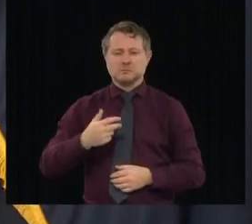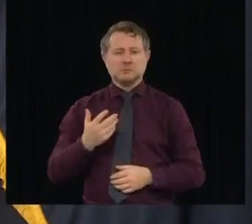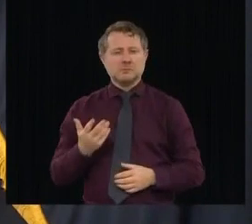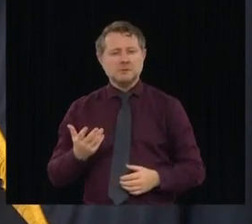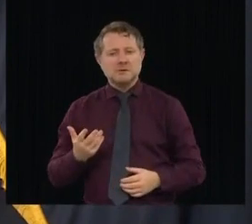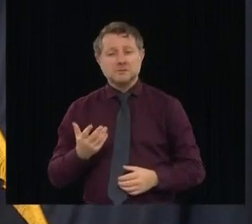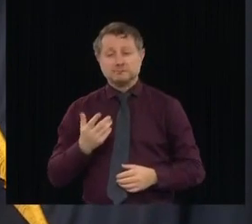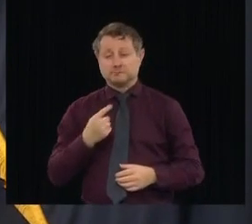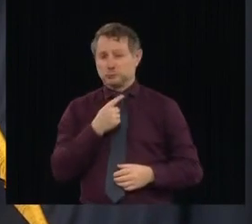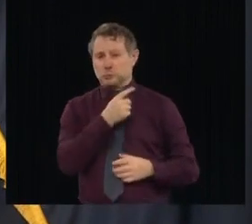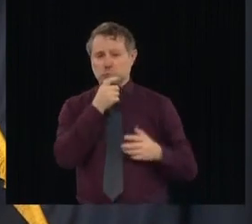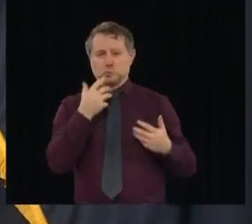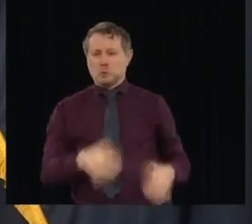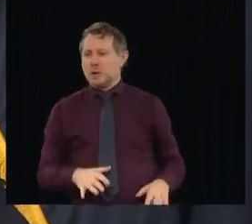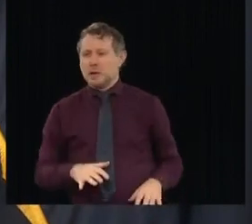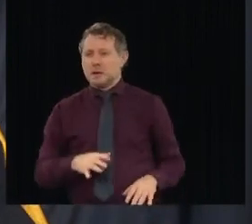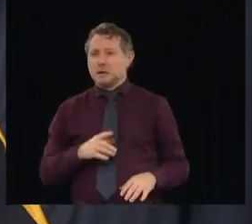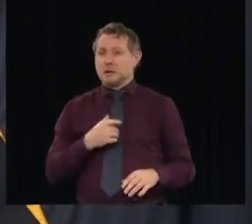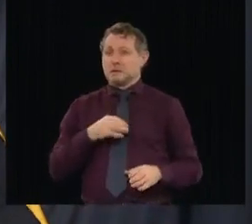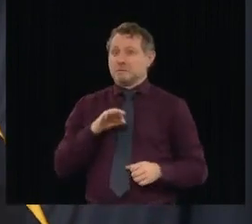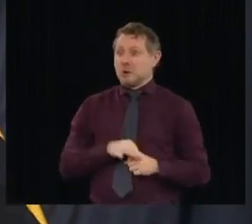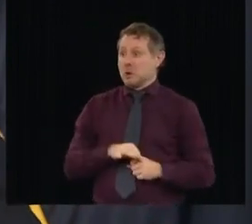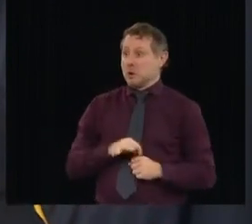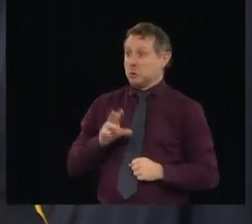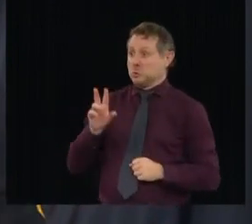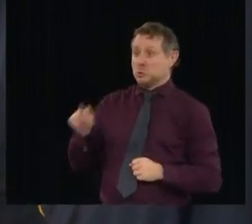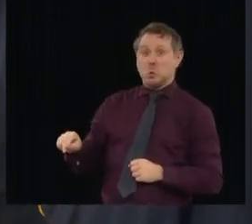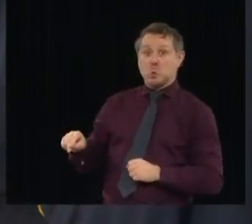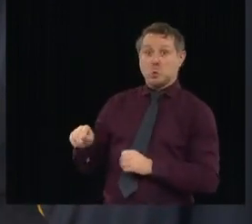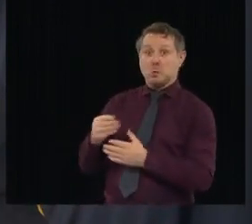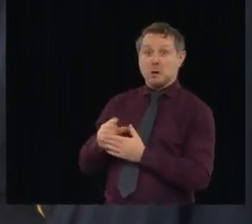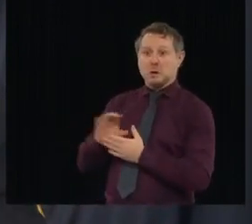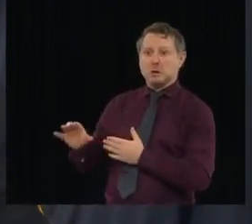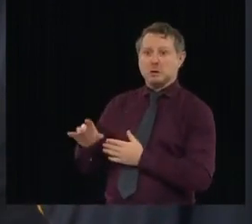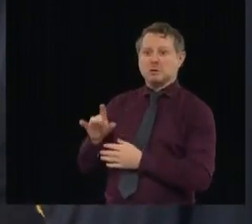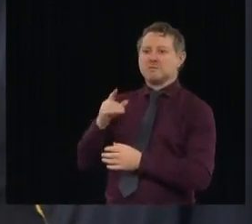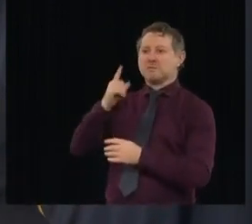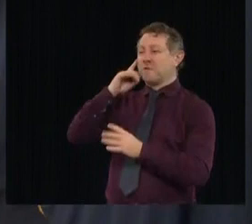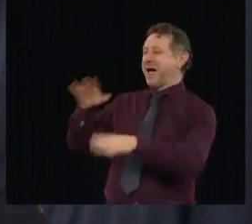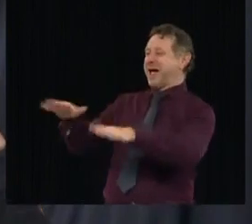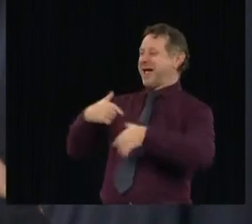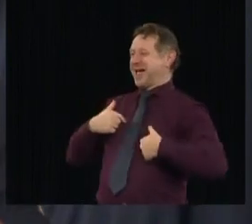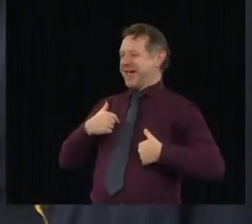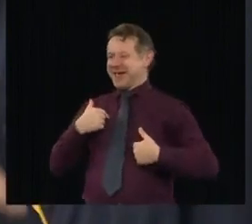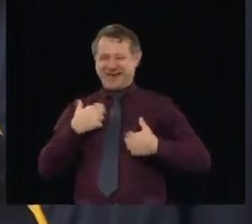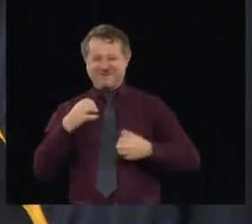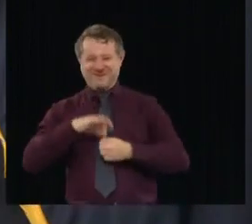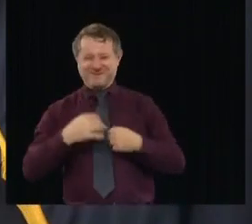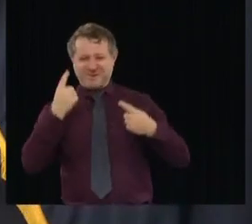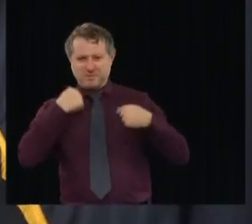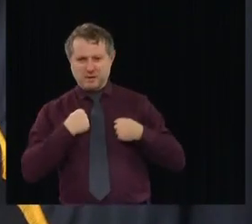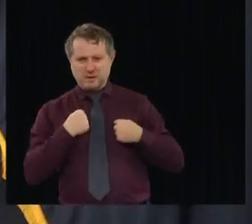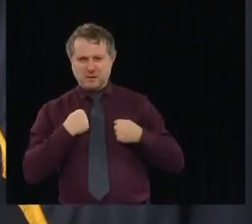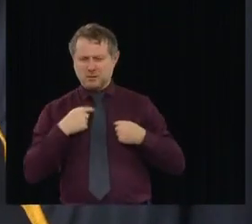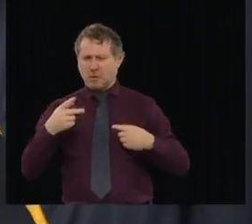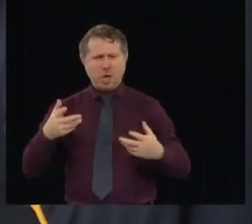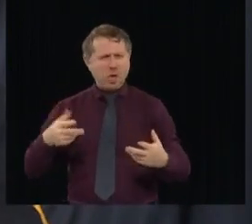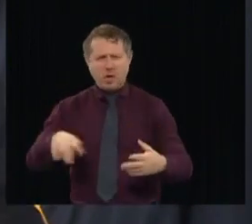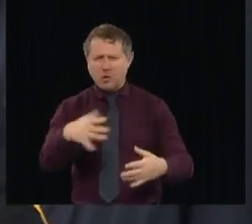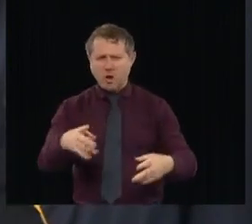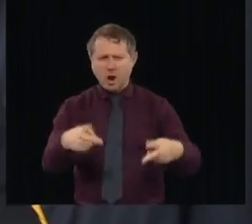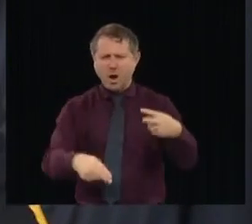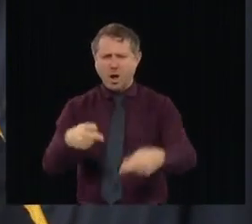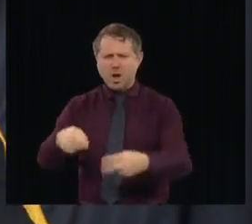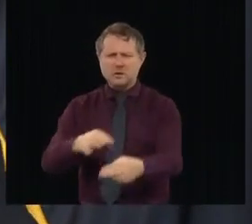the fact that they cut police, firefighters, teachers, nurses, and doctors